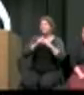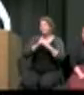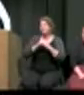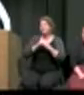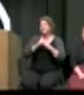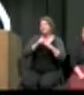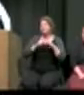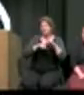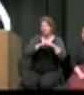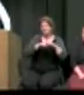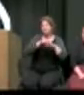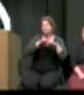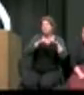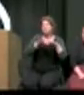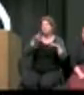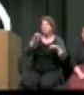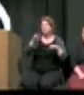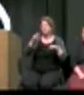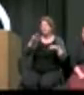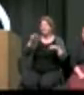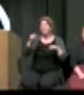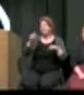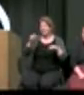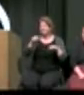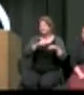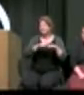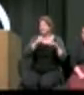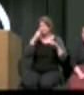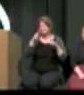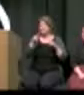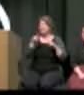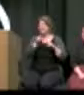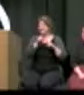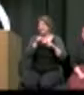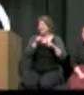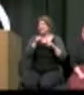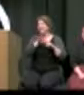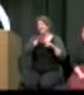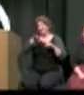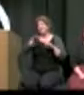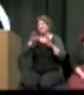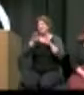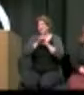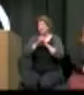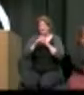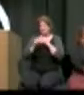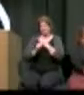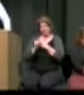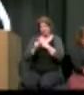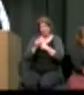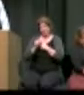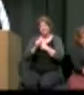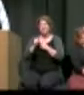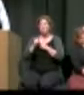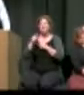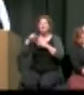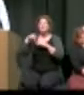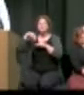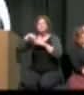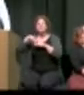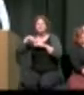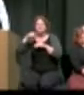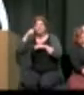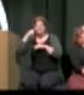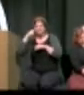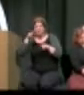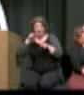more crane mats. And then this picture on the left looks a little bit more dangerous than it is. We had a spotter over here keeping an